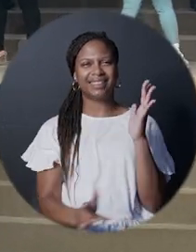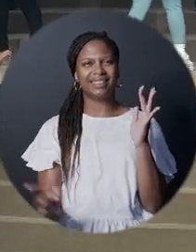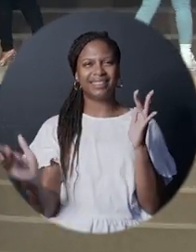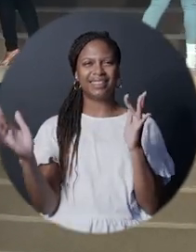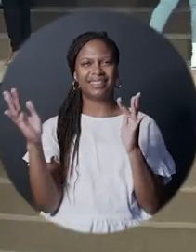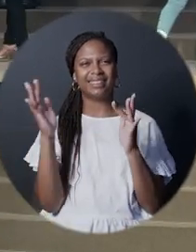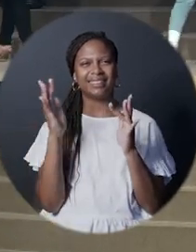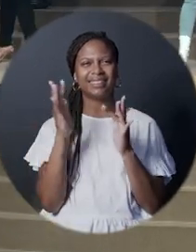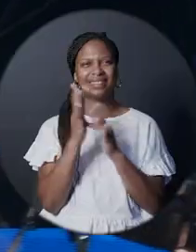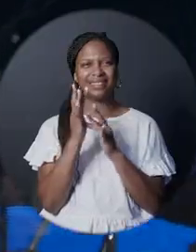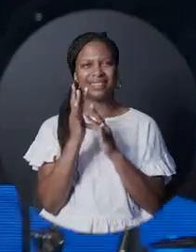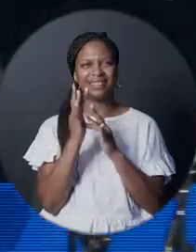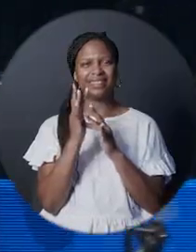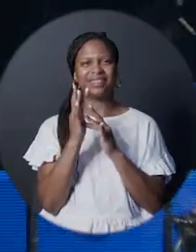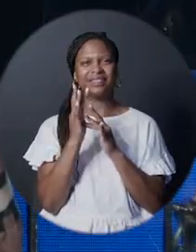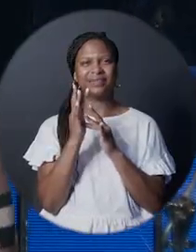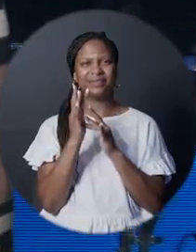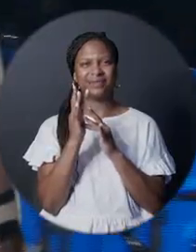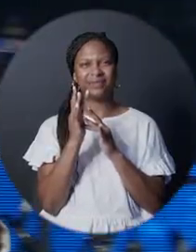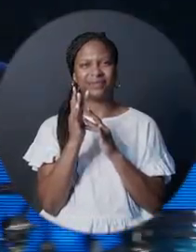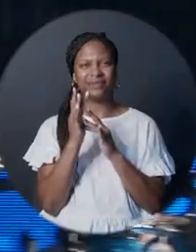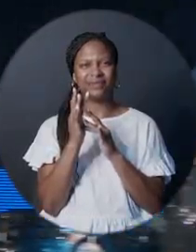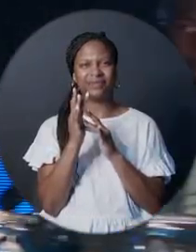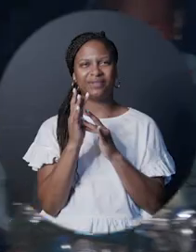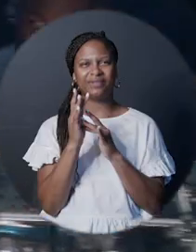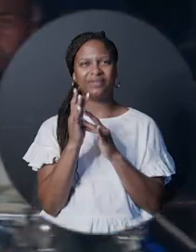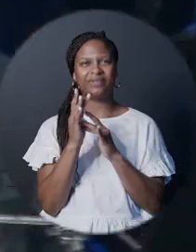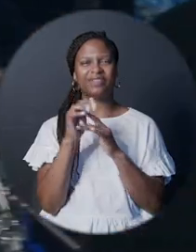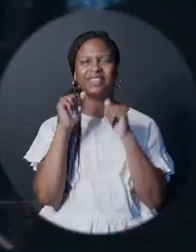Oh, Jesus,